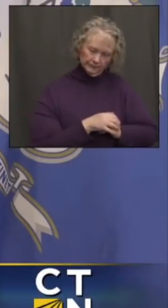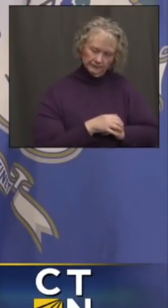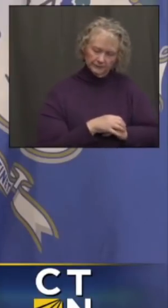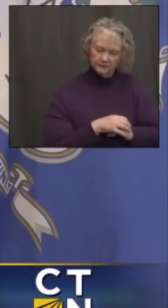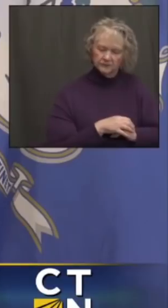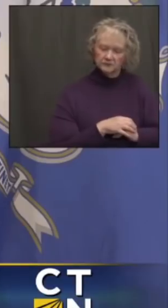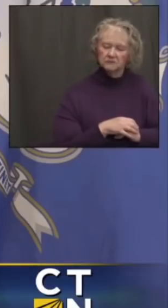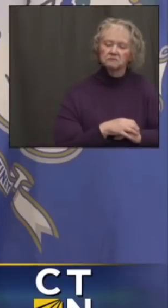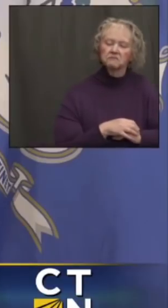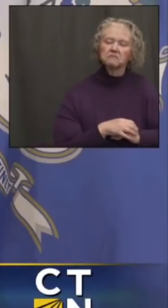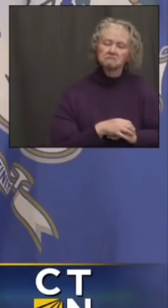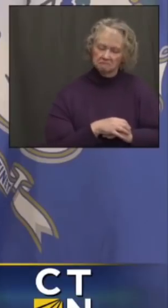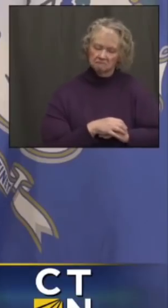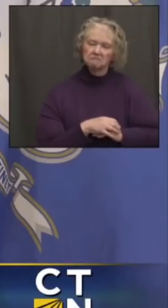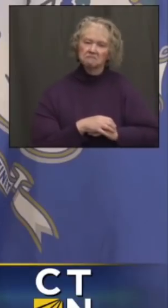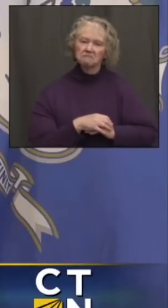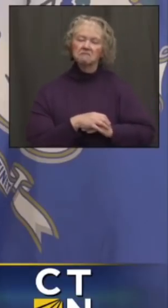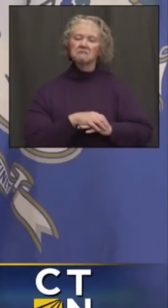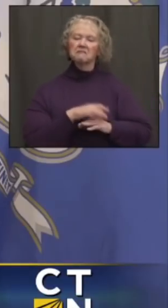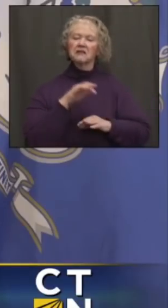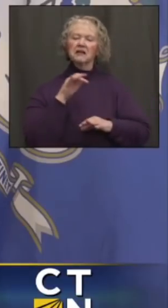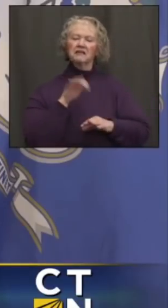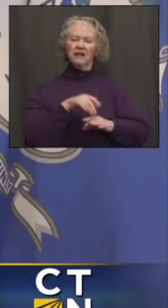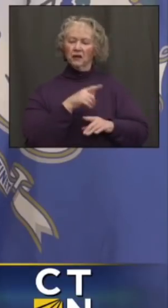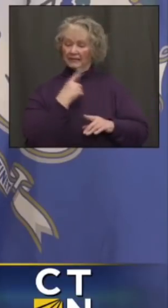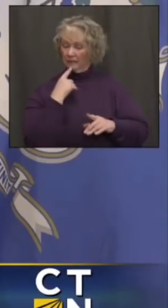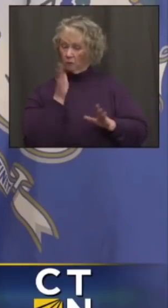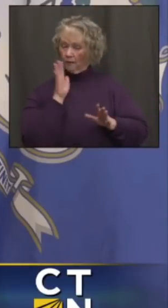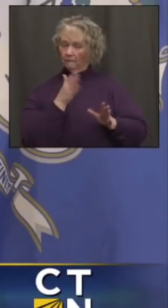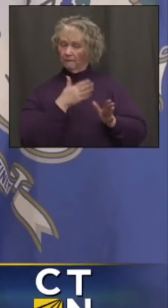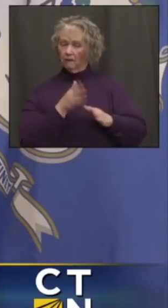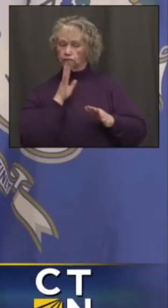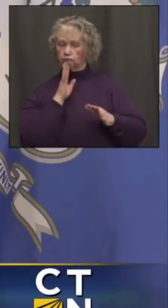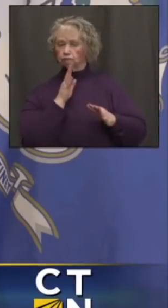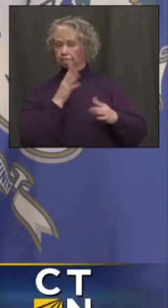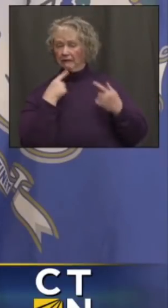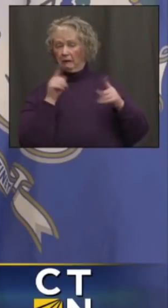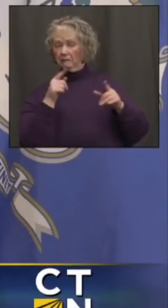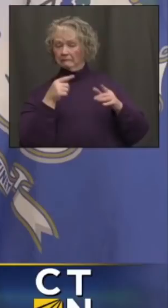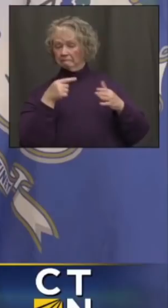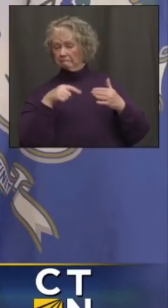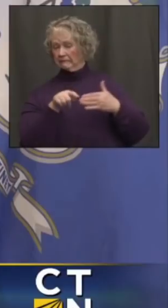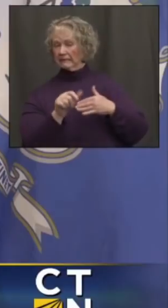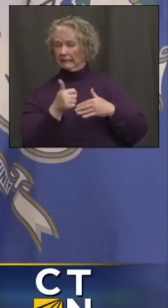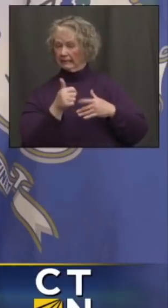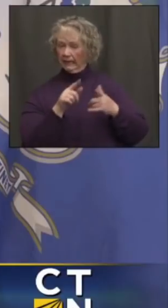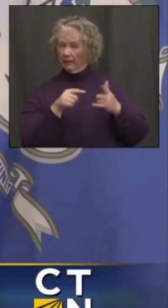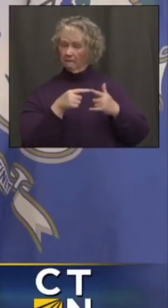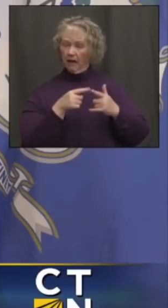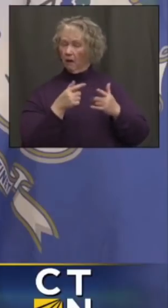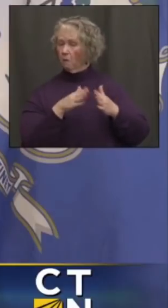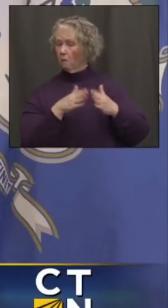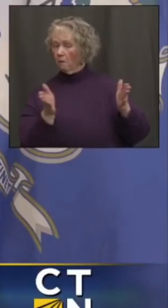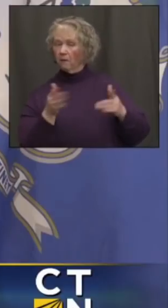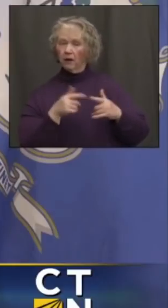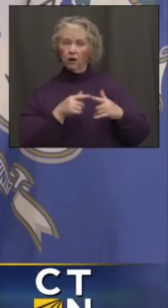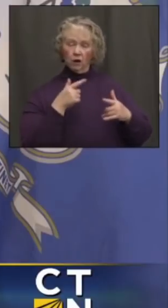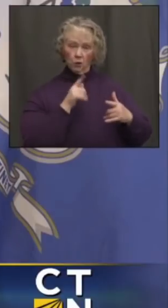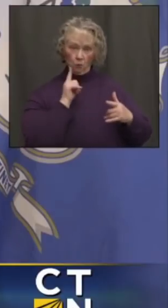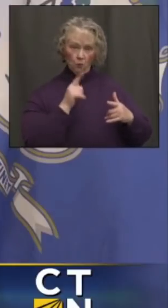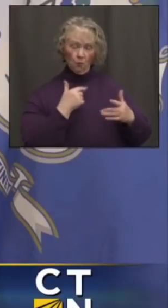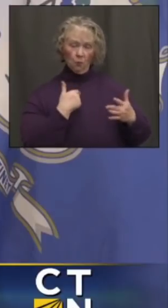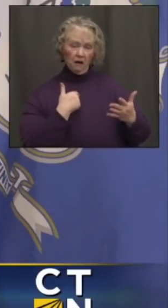have been tested for kids under the age of 16 at this point. So we don't have to cross that bridge for some